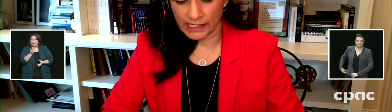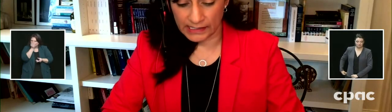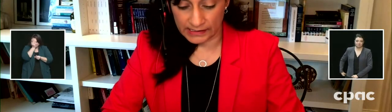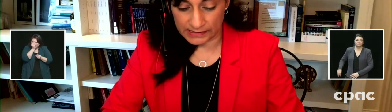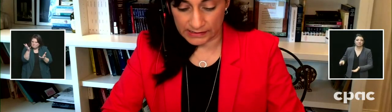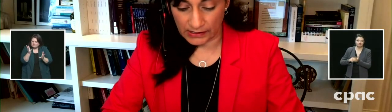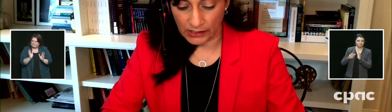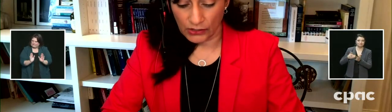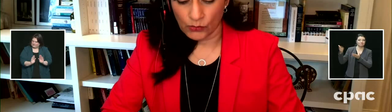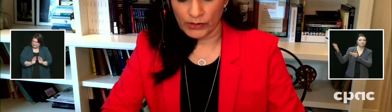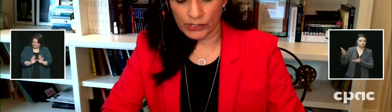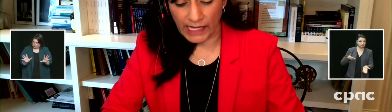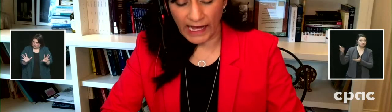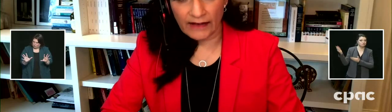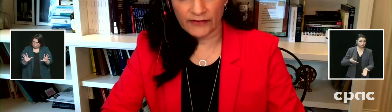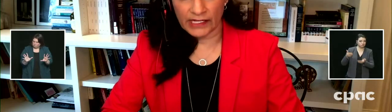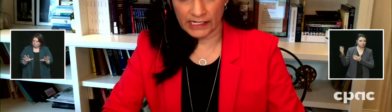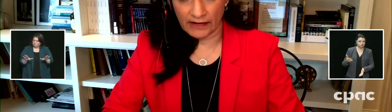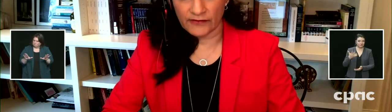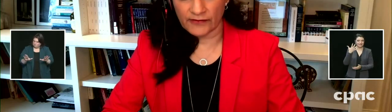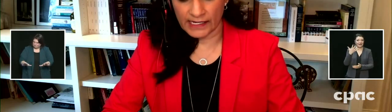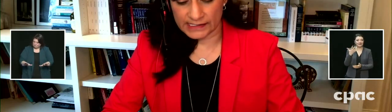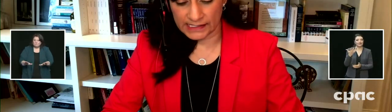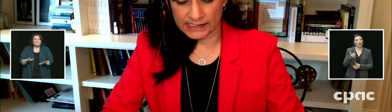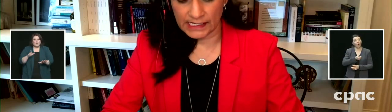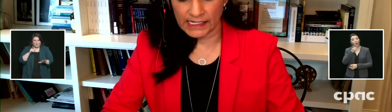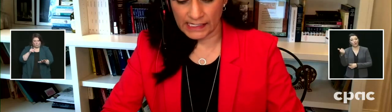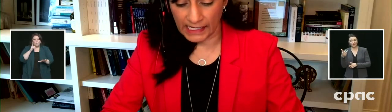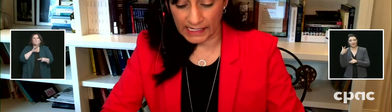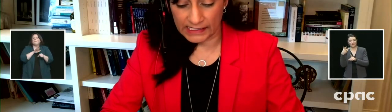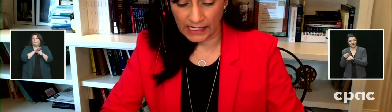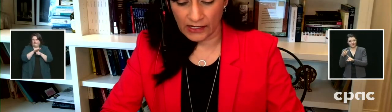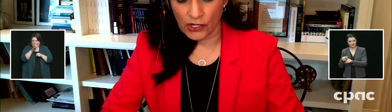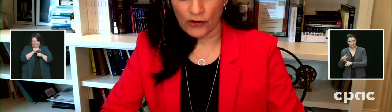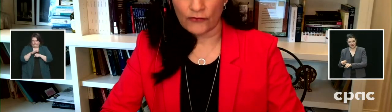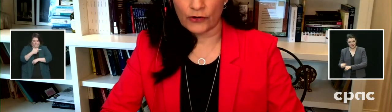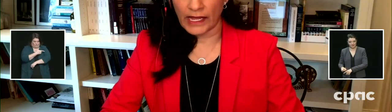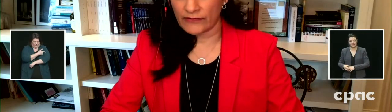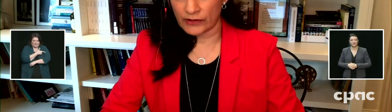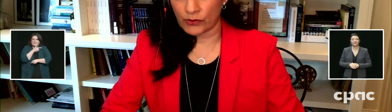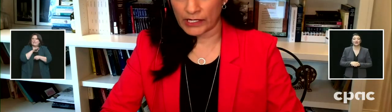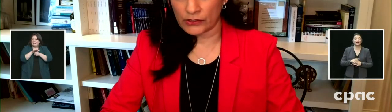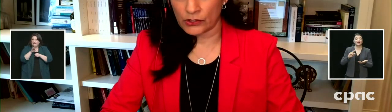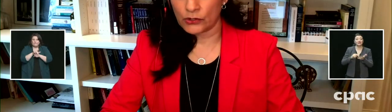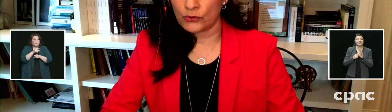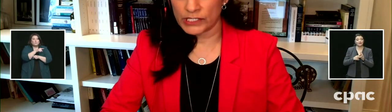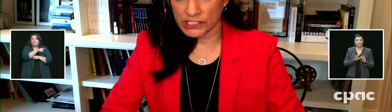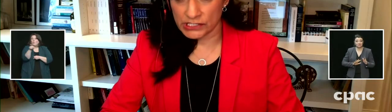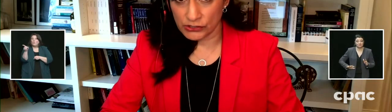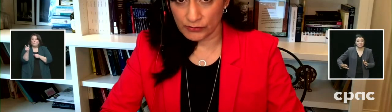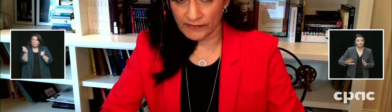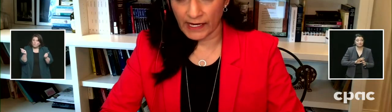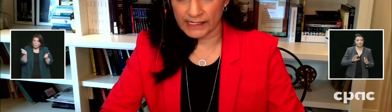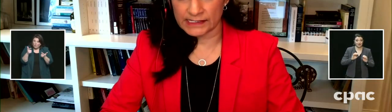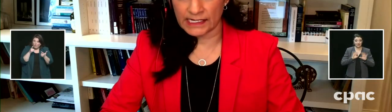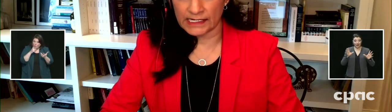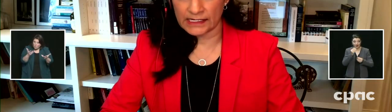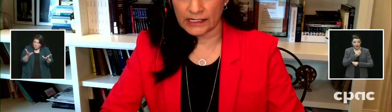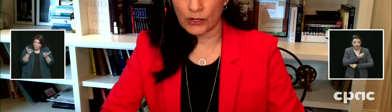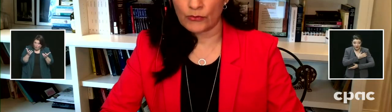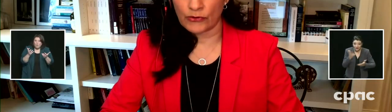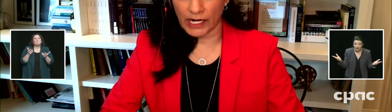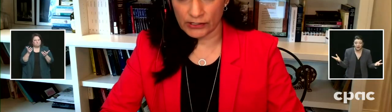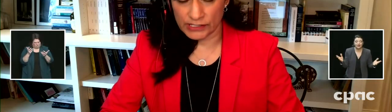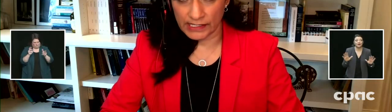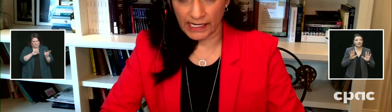assuring Canadians. We will have enough vaccines in Canada for everyone who wishes to be